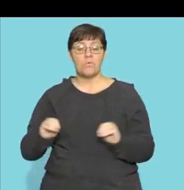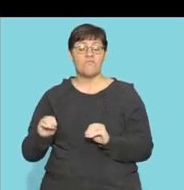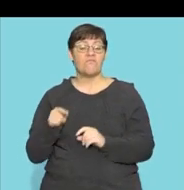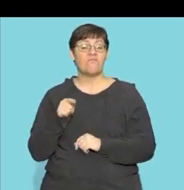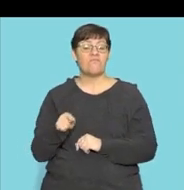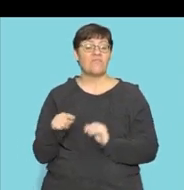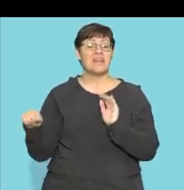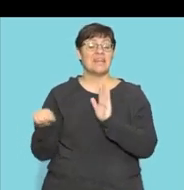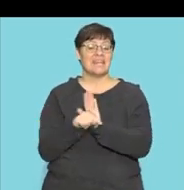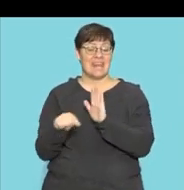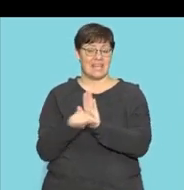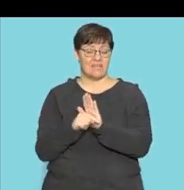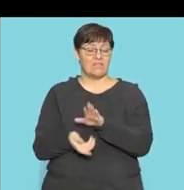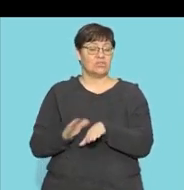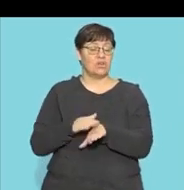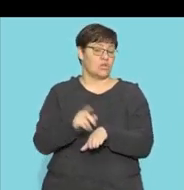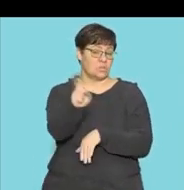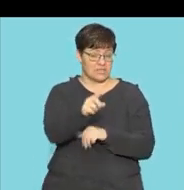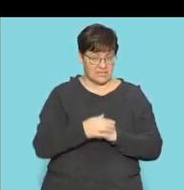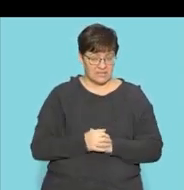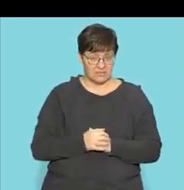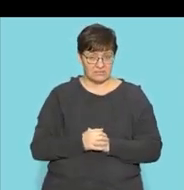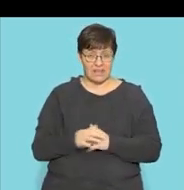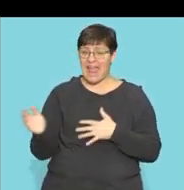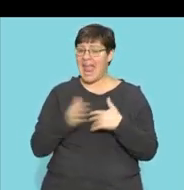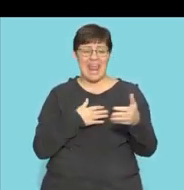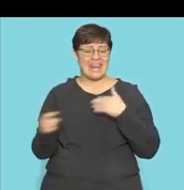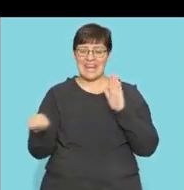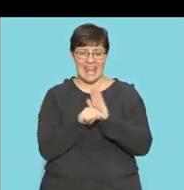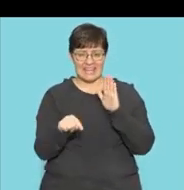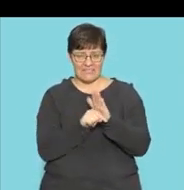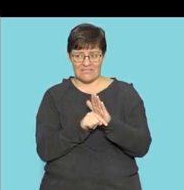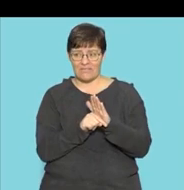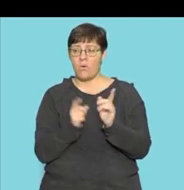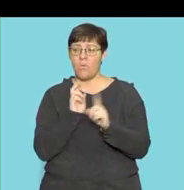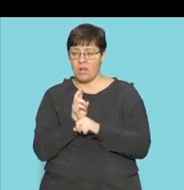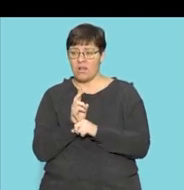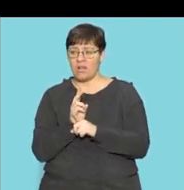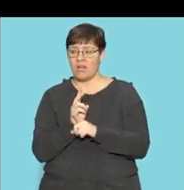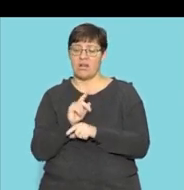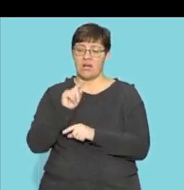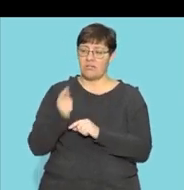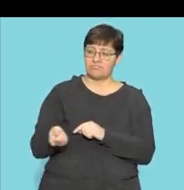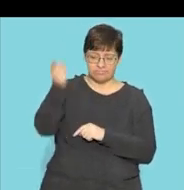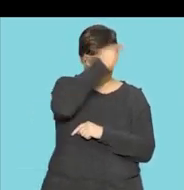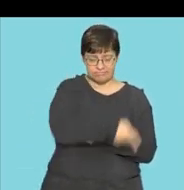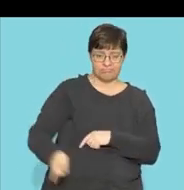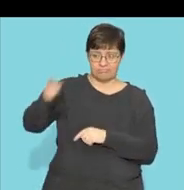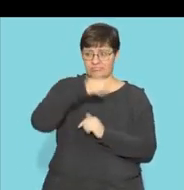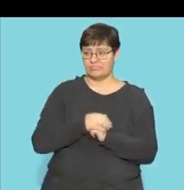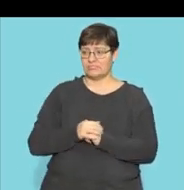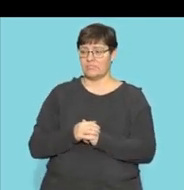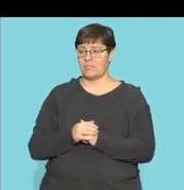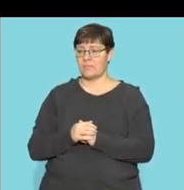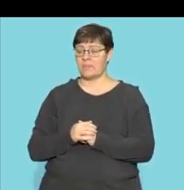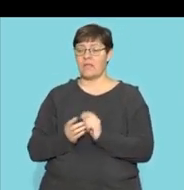what the movement of the negative charges is going to be. Anything that's negative is going to move in that way. So the